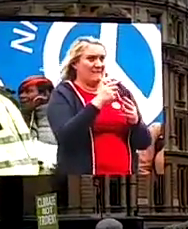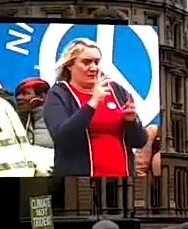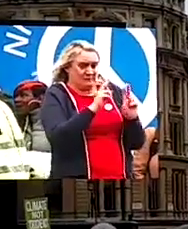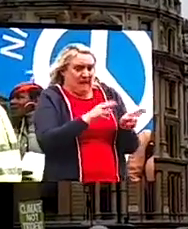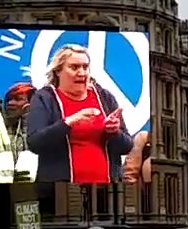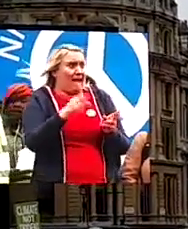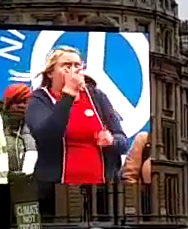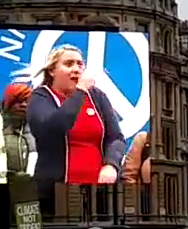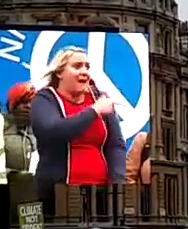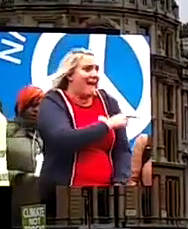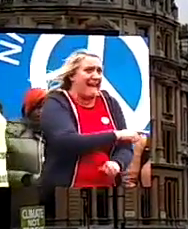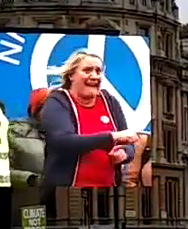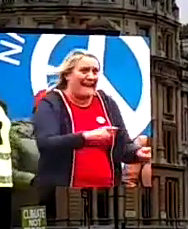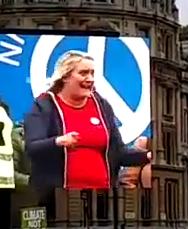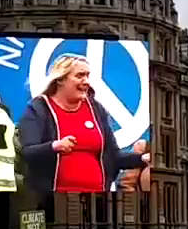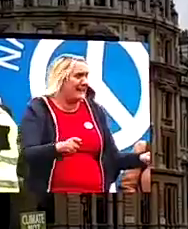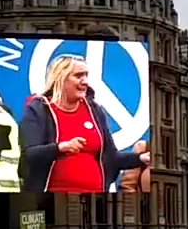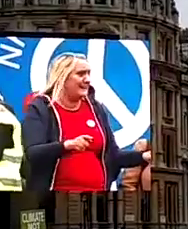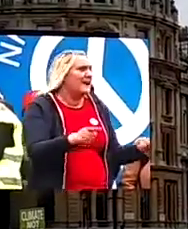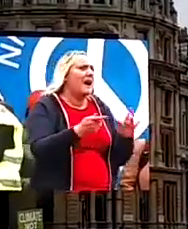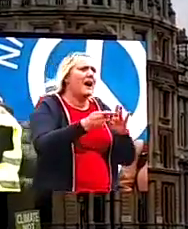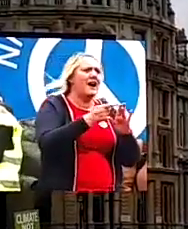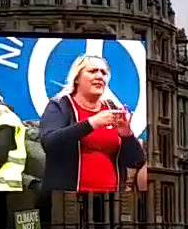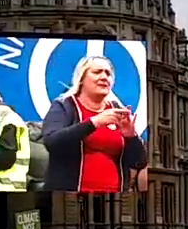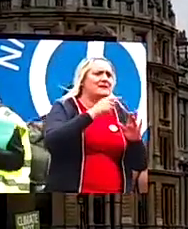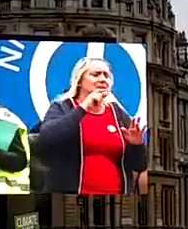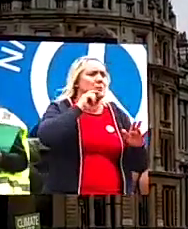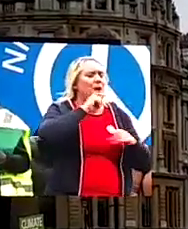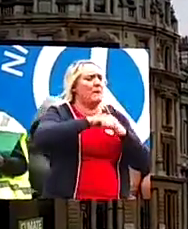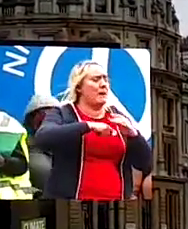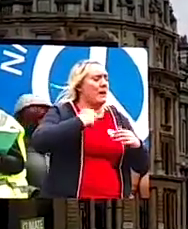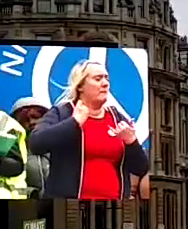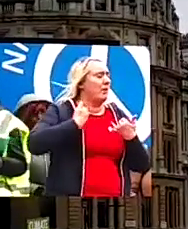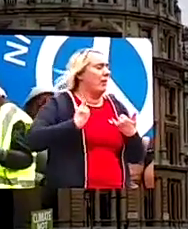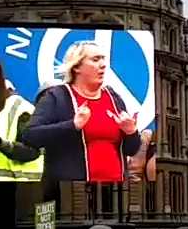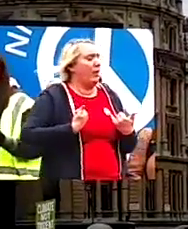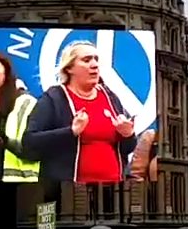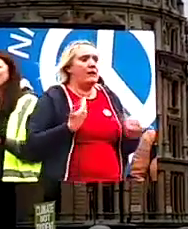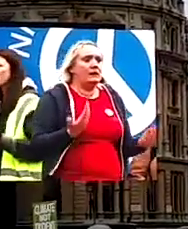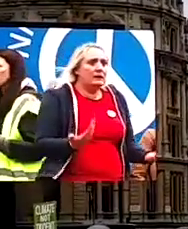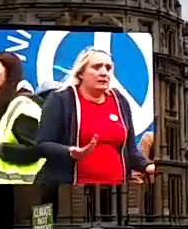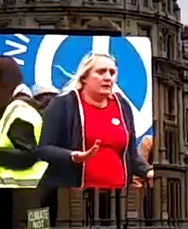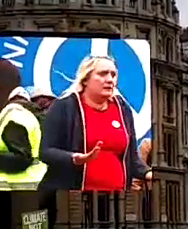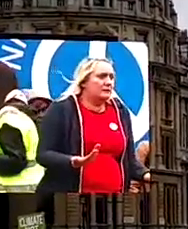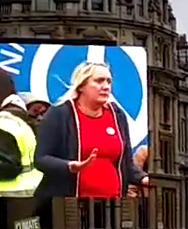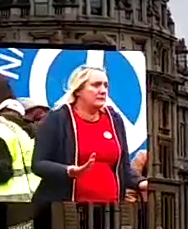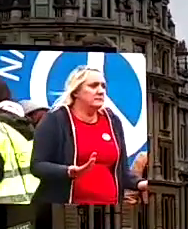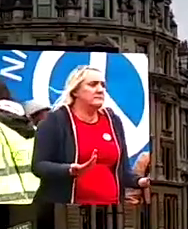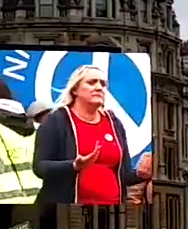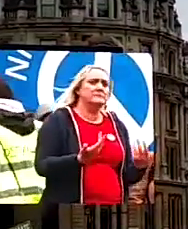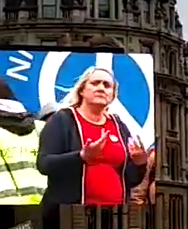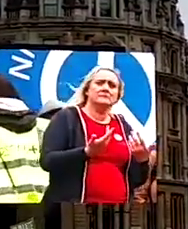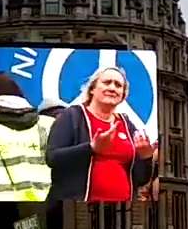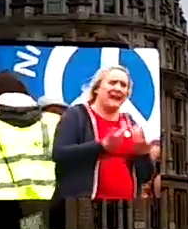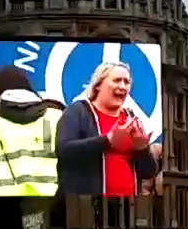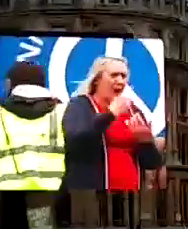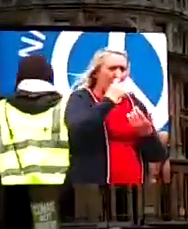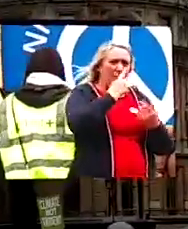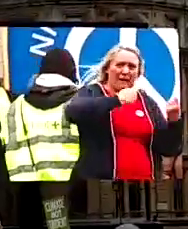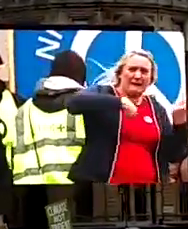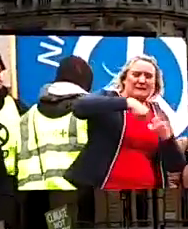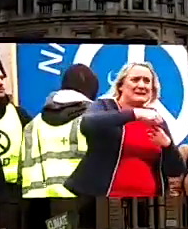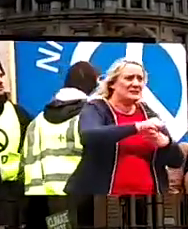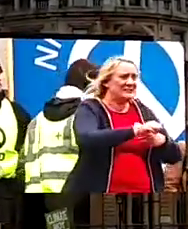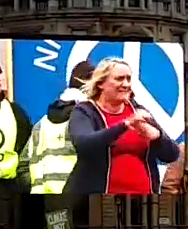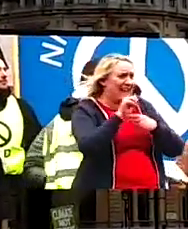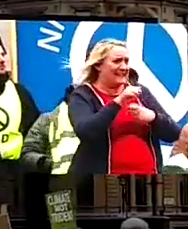strike. The rest of us will envy them. How can you excuse almost